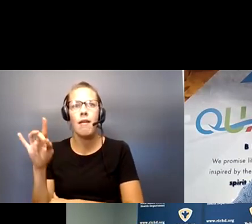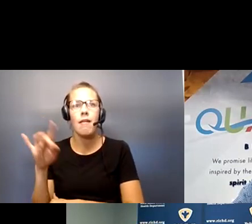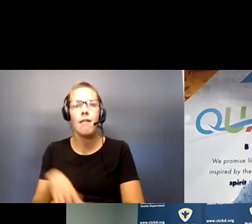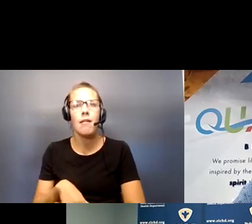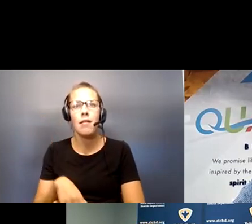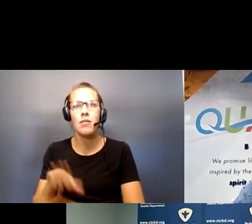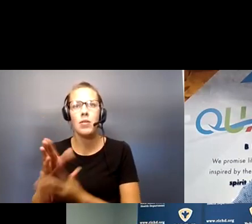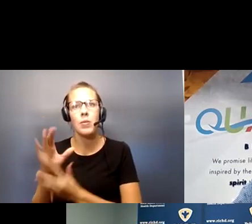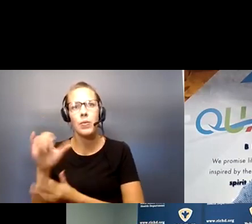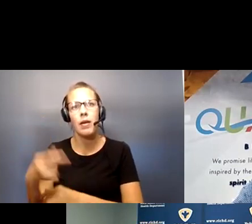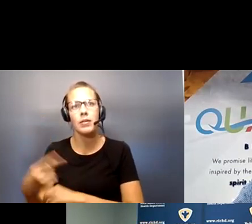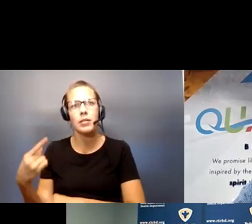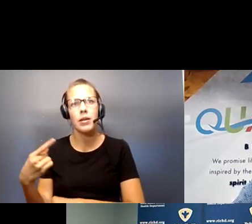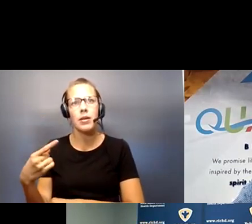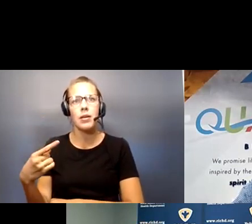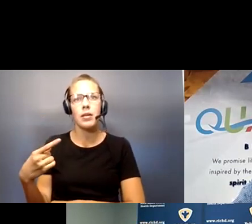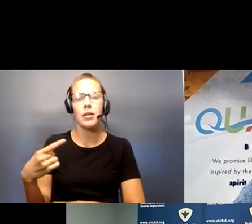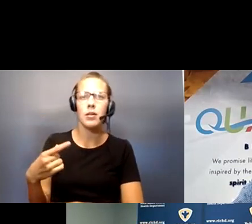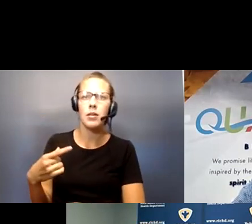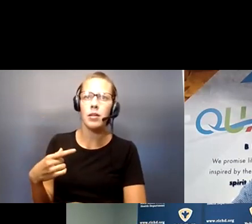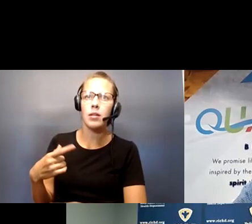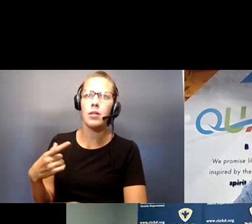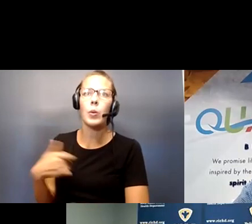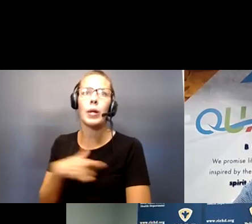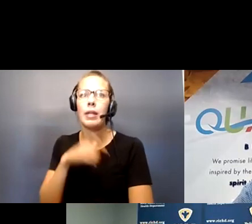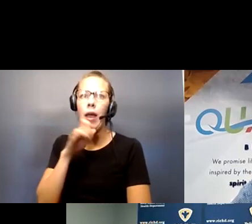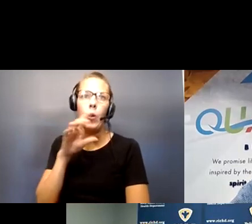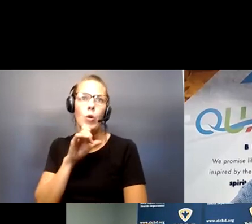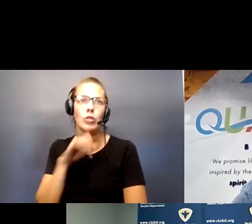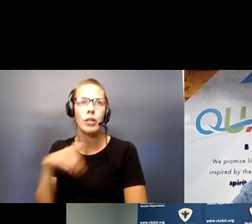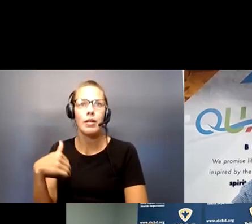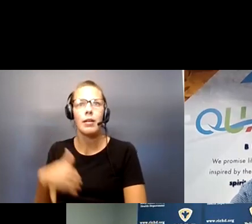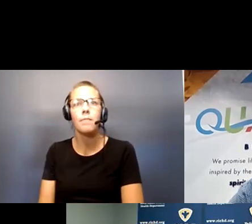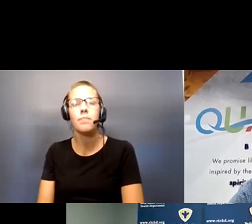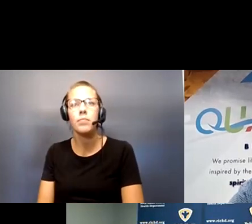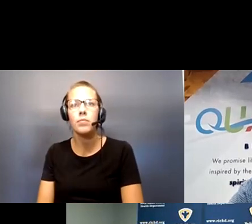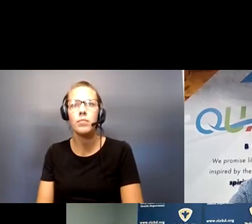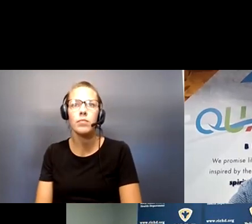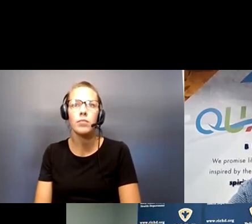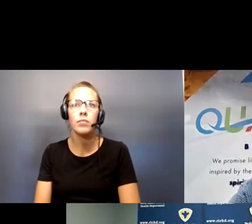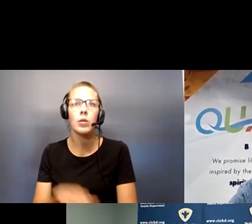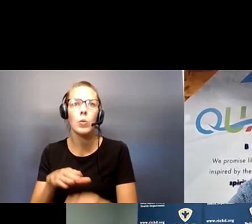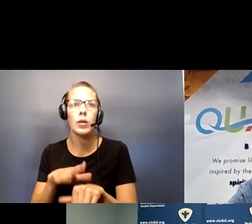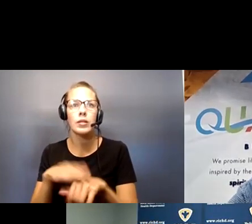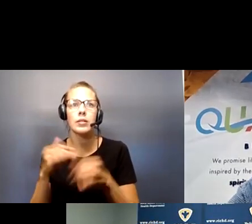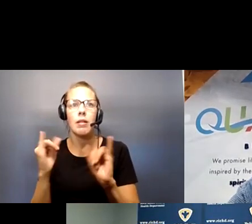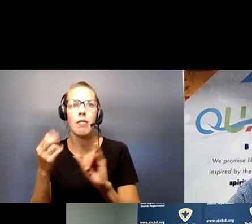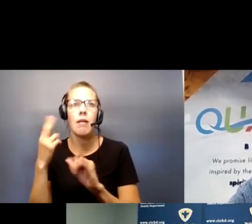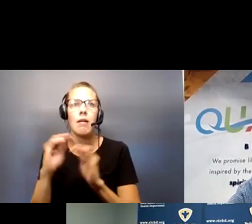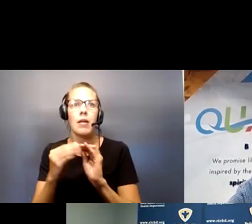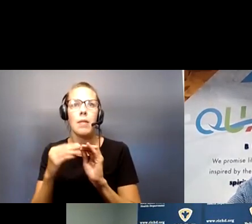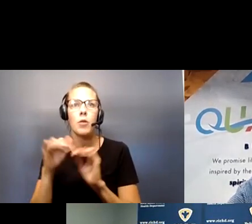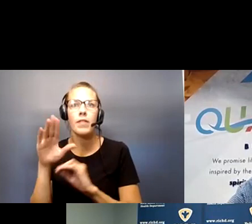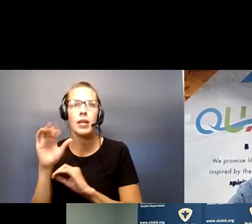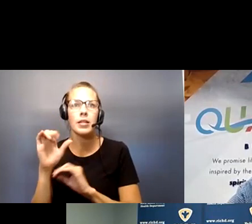And through that date, we were not in the orange, if you will, or the warning. We still had a high number of